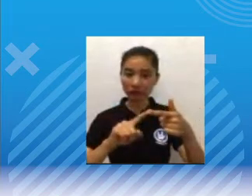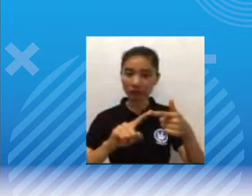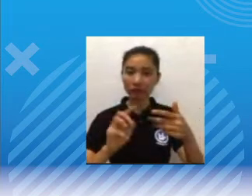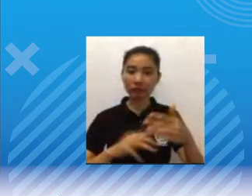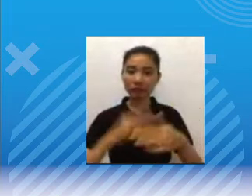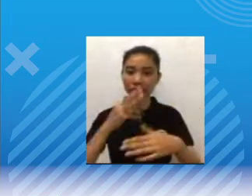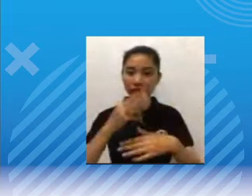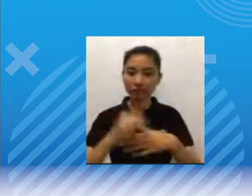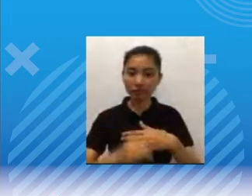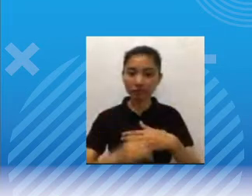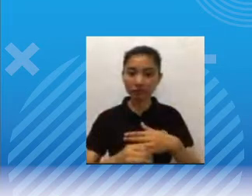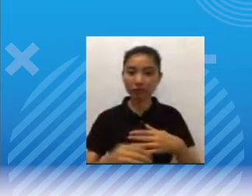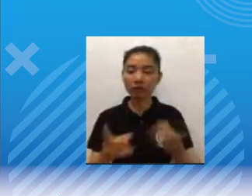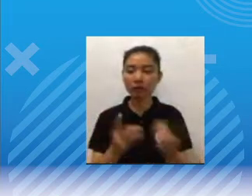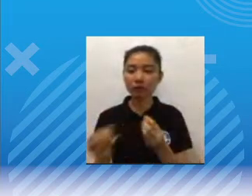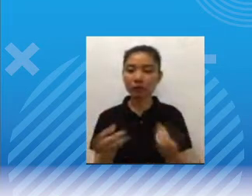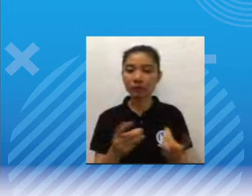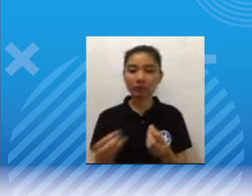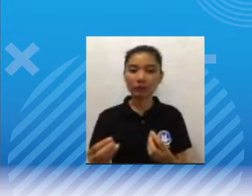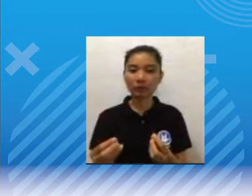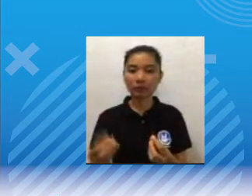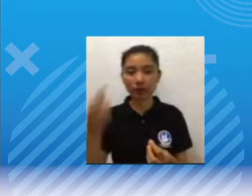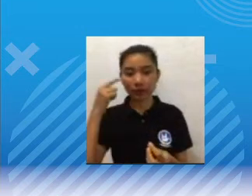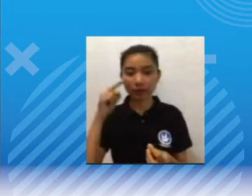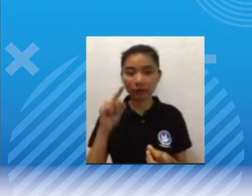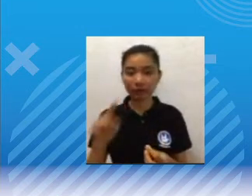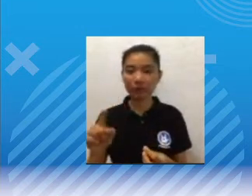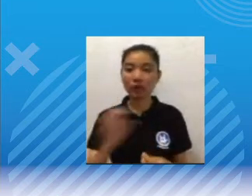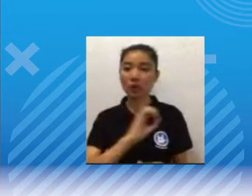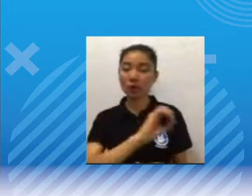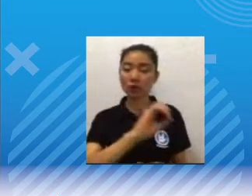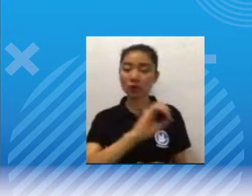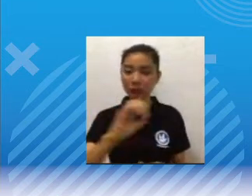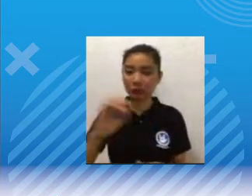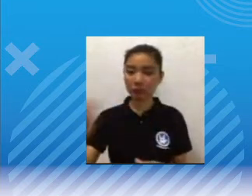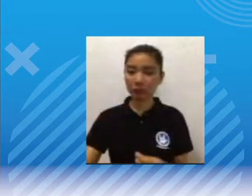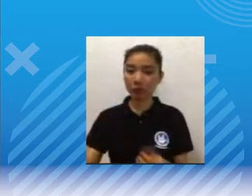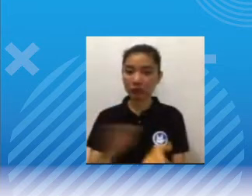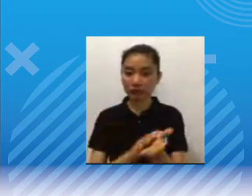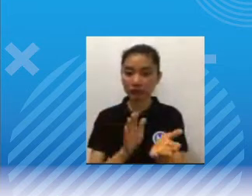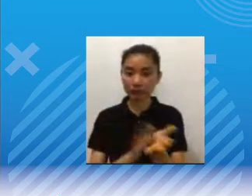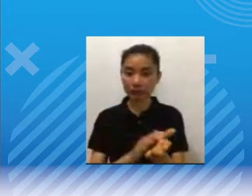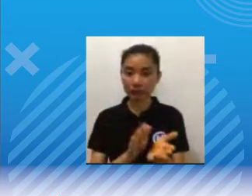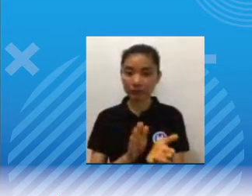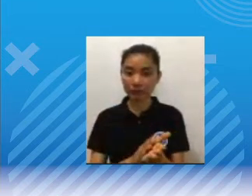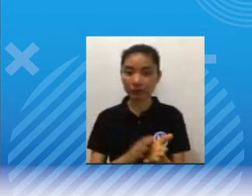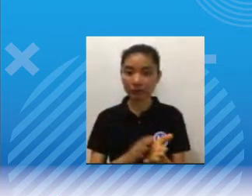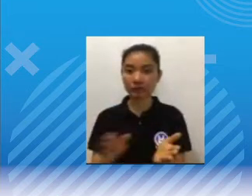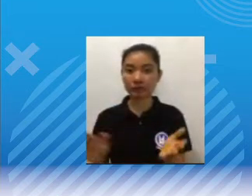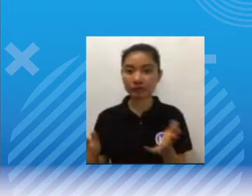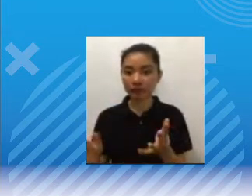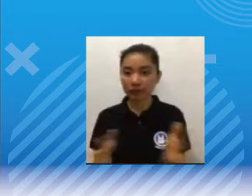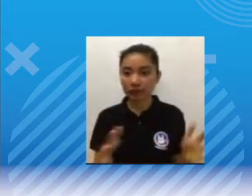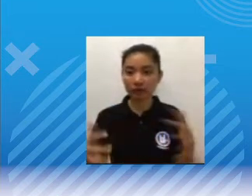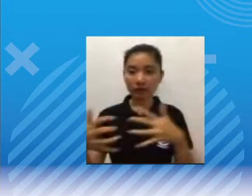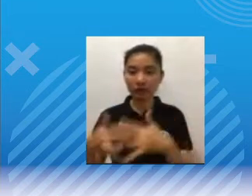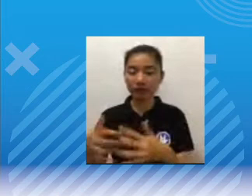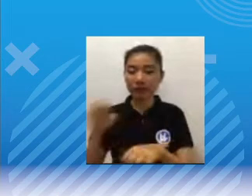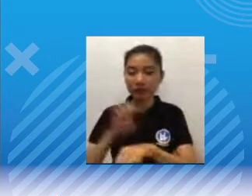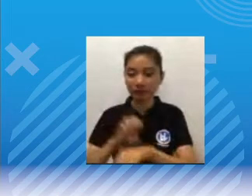each school's division should develop materials that integrate subjects such as English, mathematics, and science.